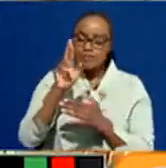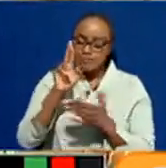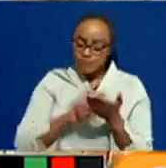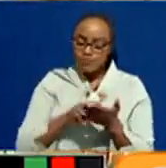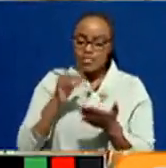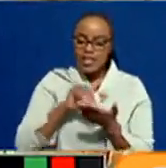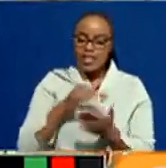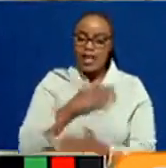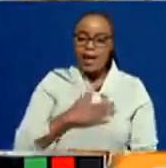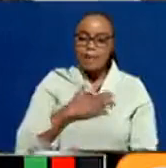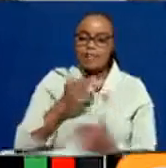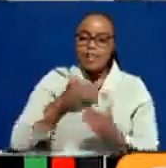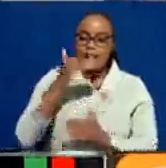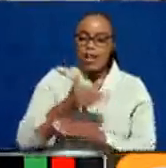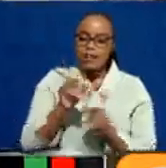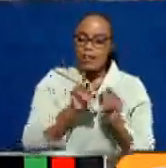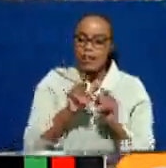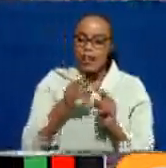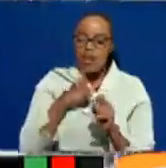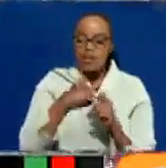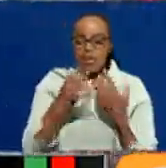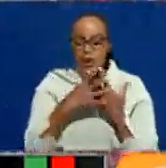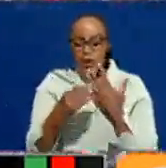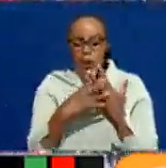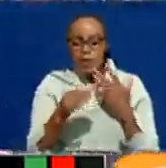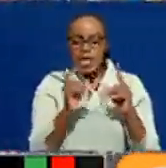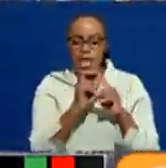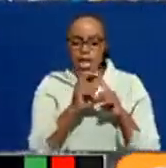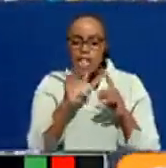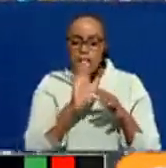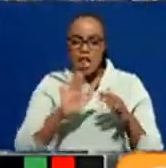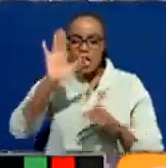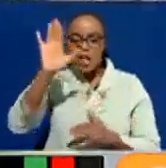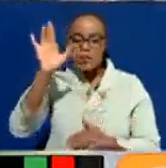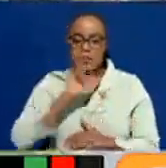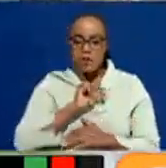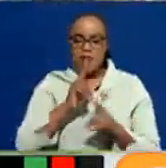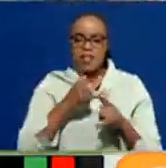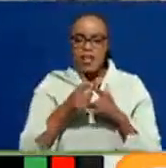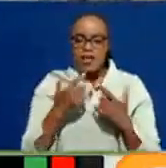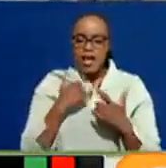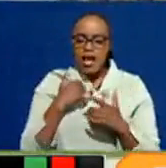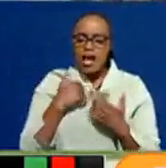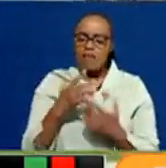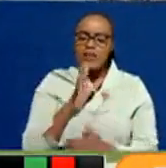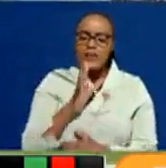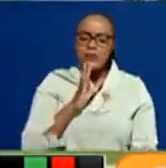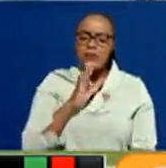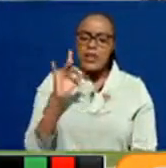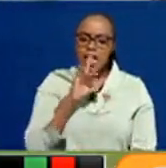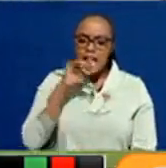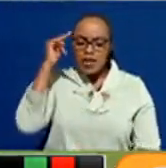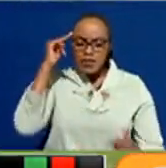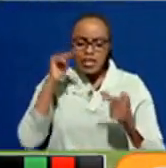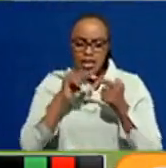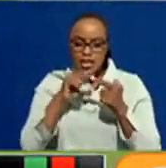please? After a brief hitch with the recitation of the words, Gachagua took the oath of office before making a fiery inaugural speech targeting